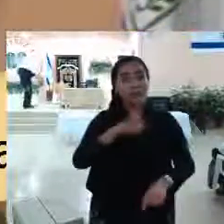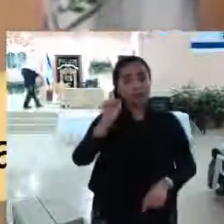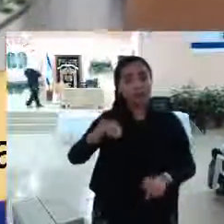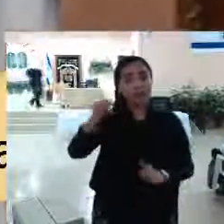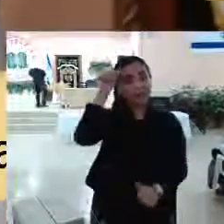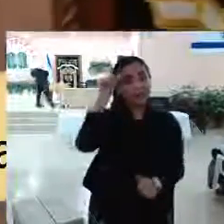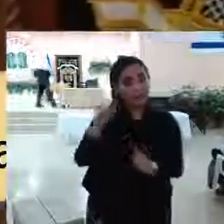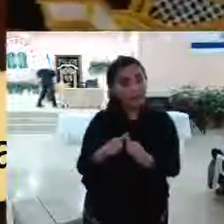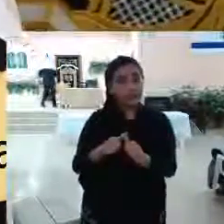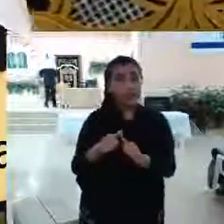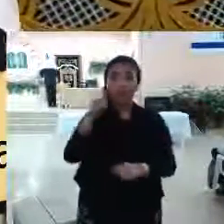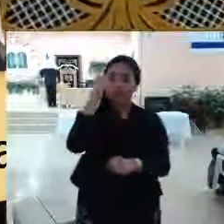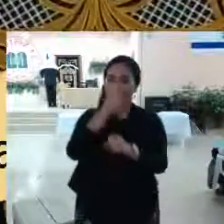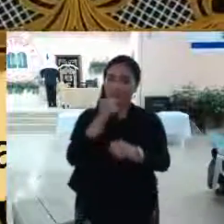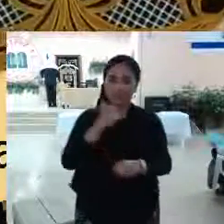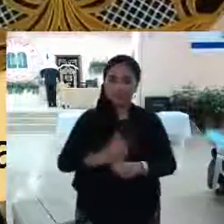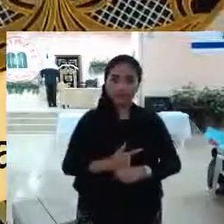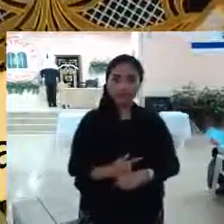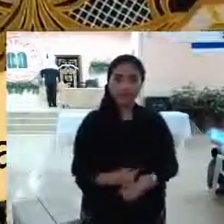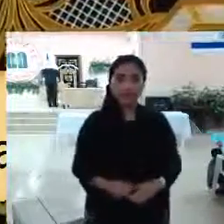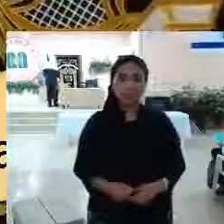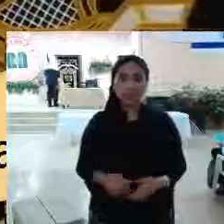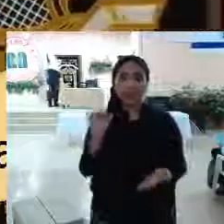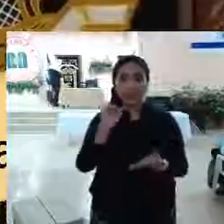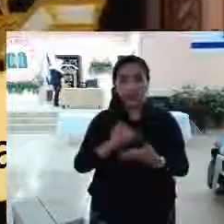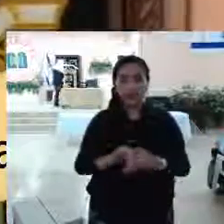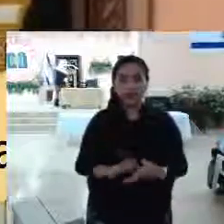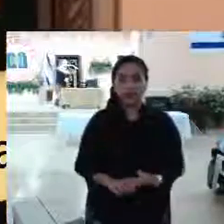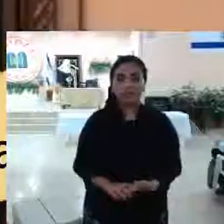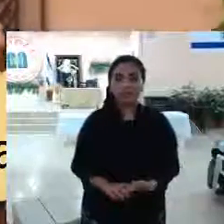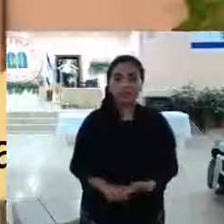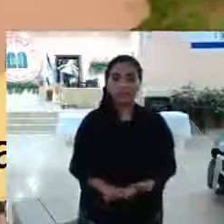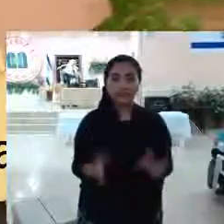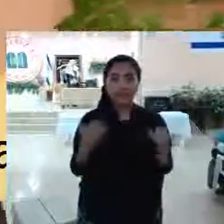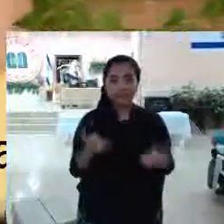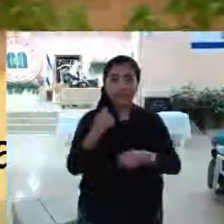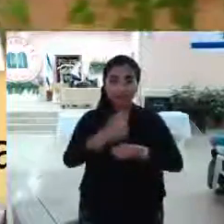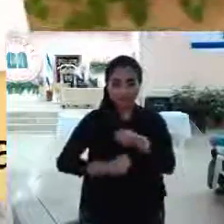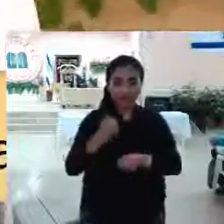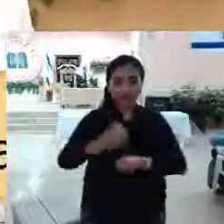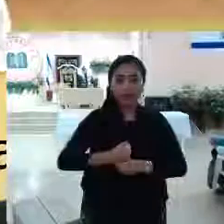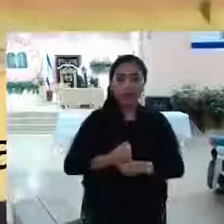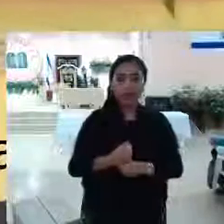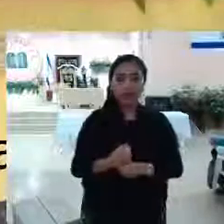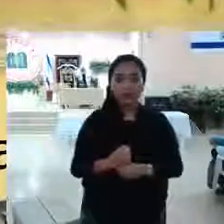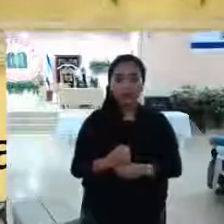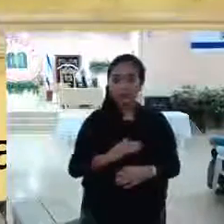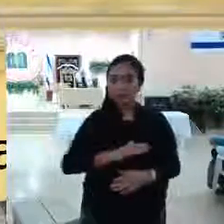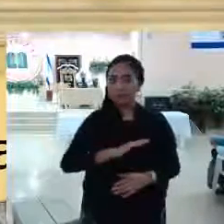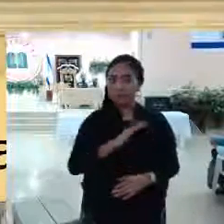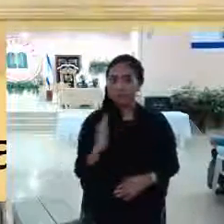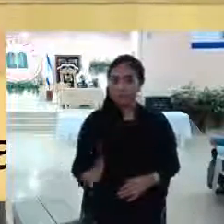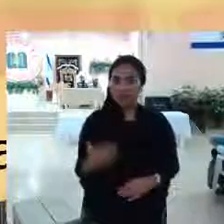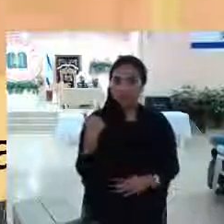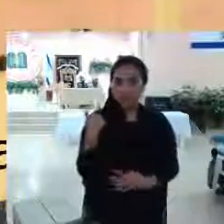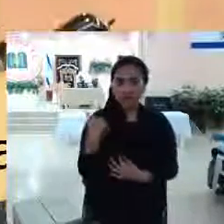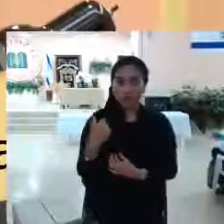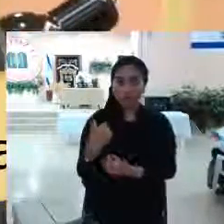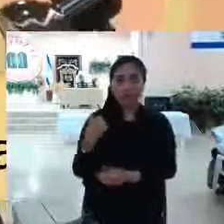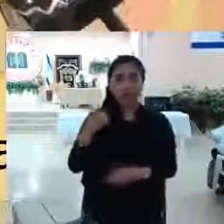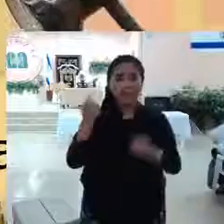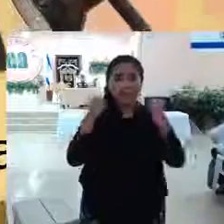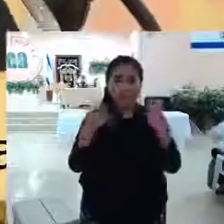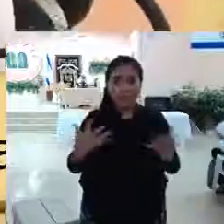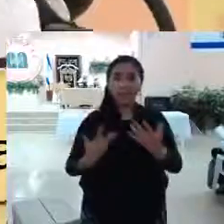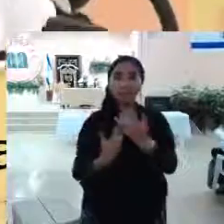en cuenta we have esto, to keep amados this on mind, hermanos, beloved brothers, que el día de en that este año, in this year, como nunca, just as hay never,